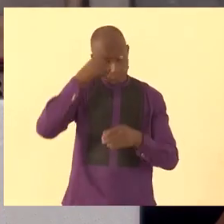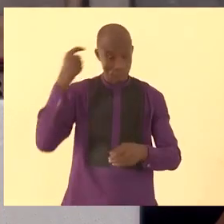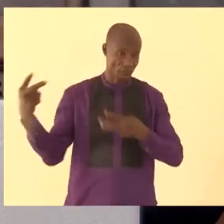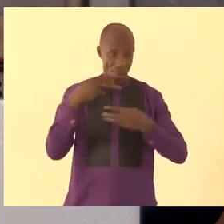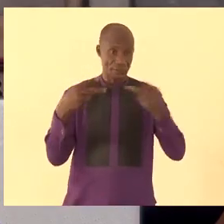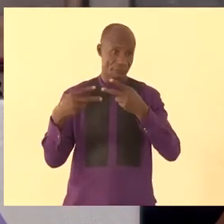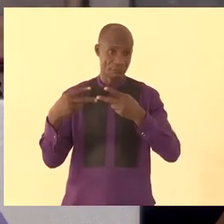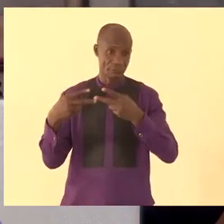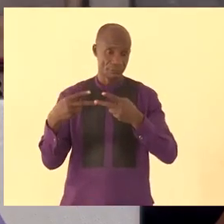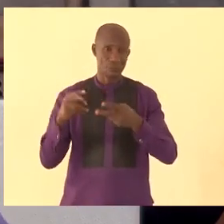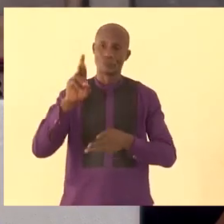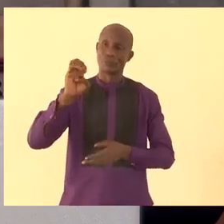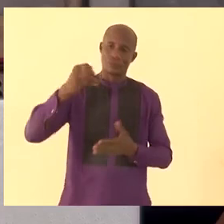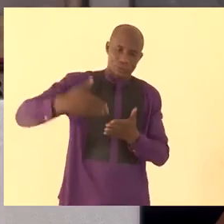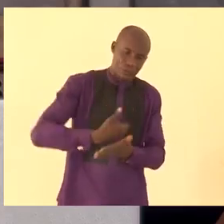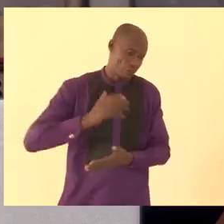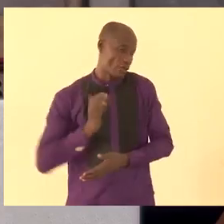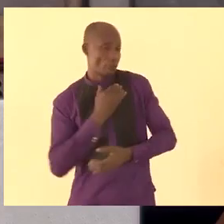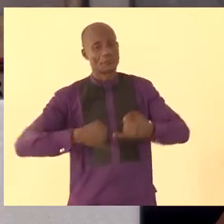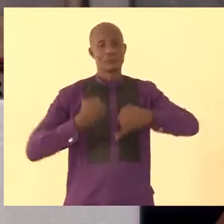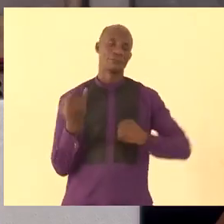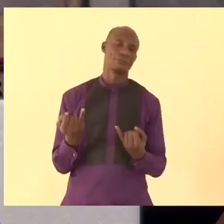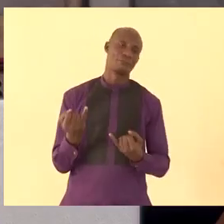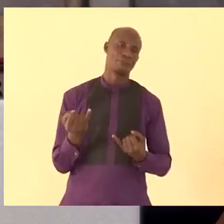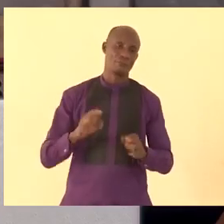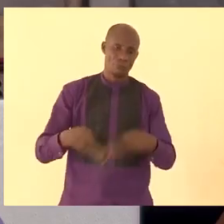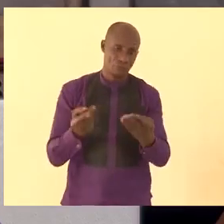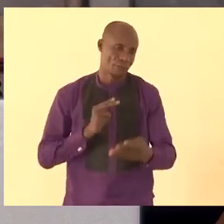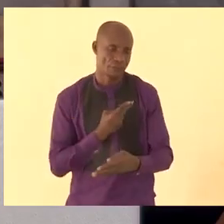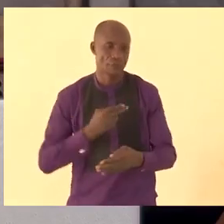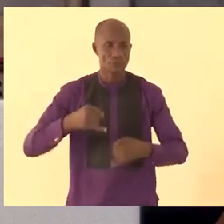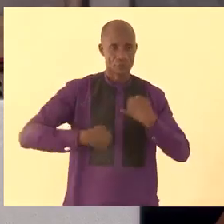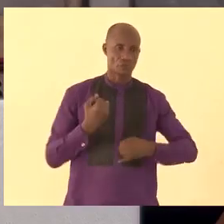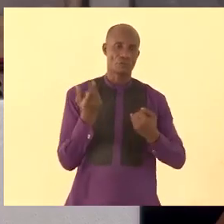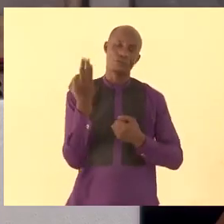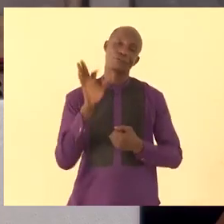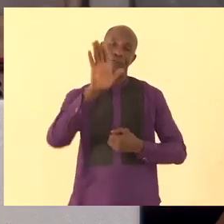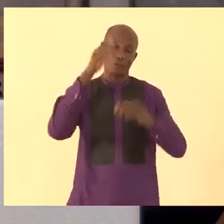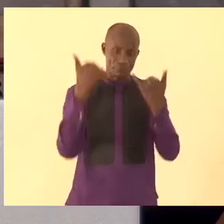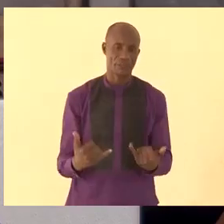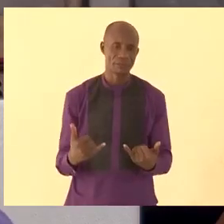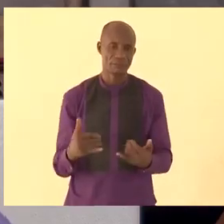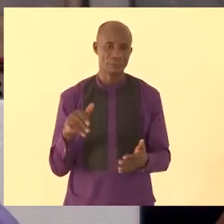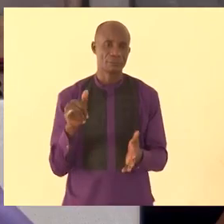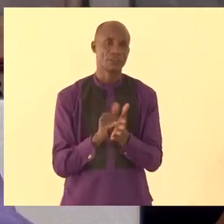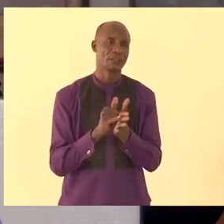society. Renew our joy. Grant us the joy of your presence,